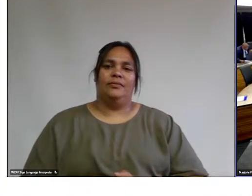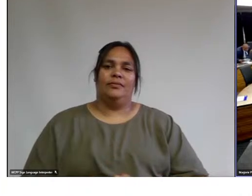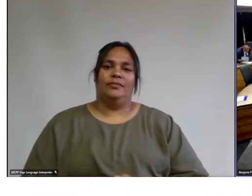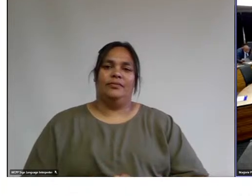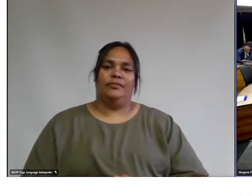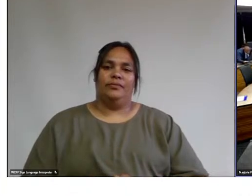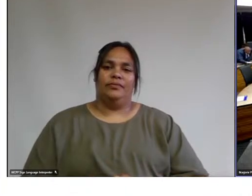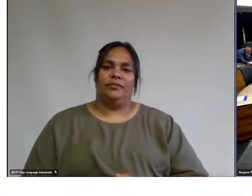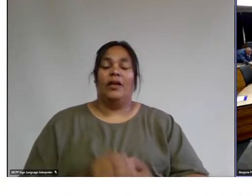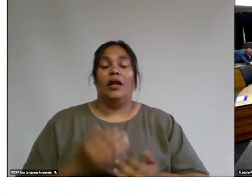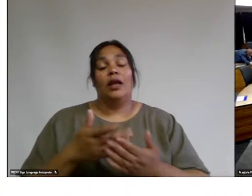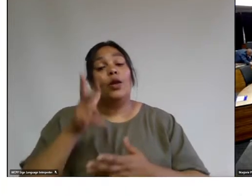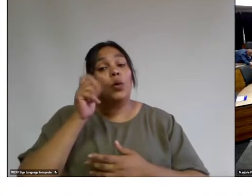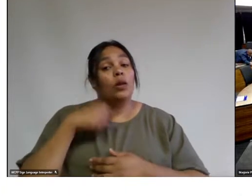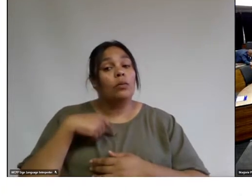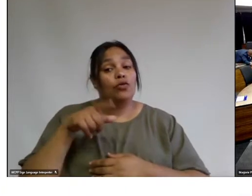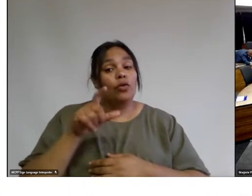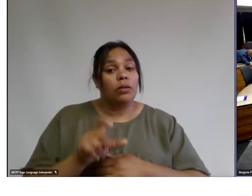Can you hear me, Chair?